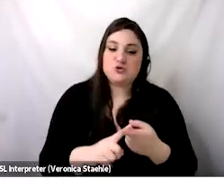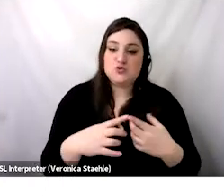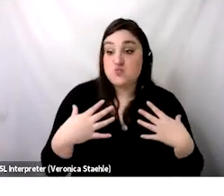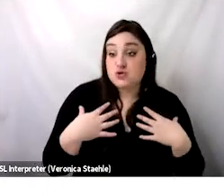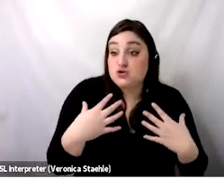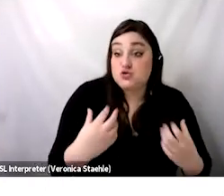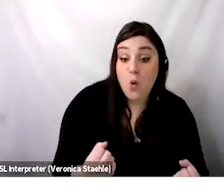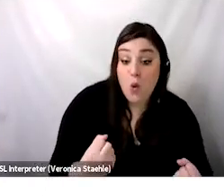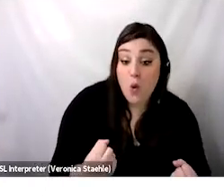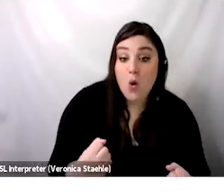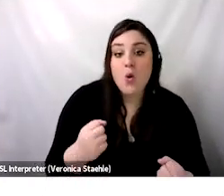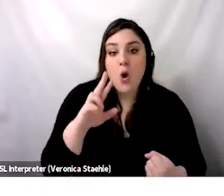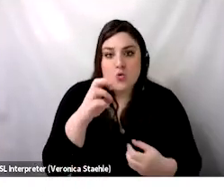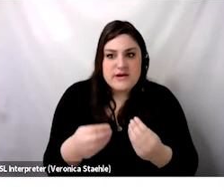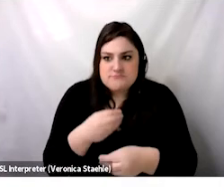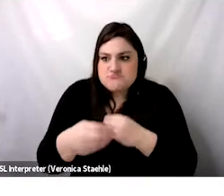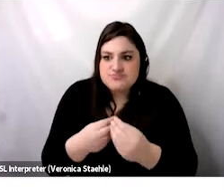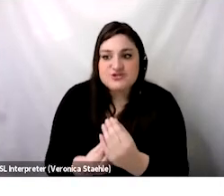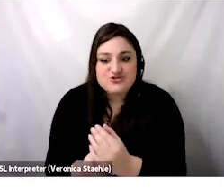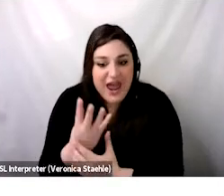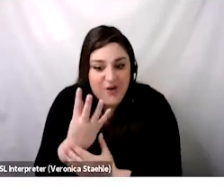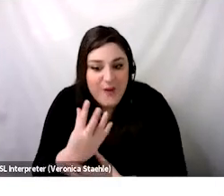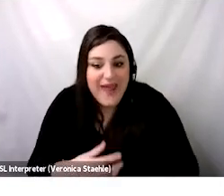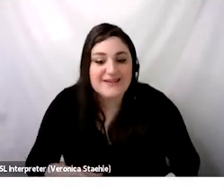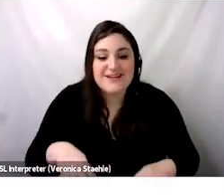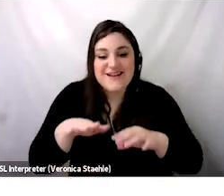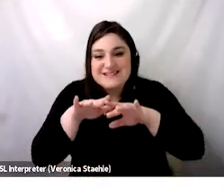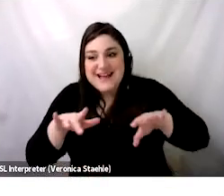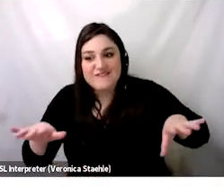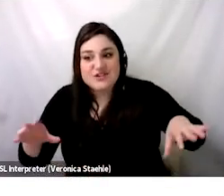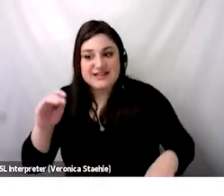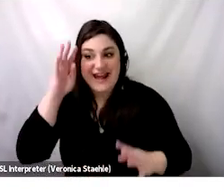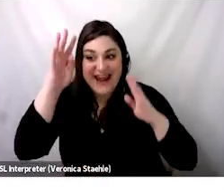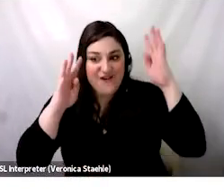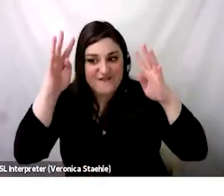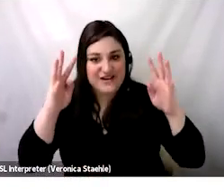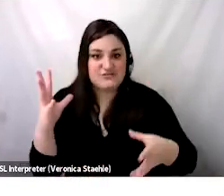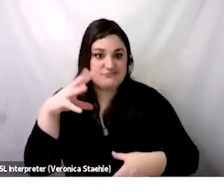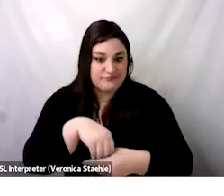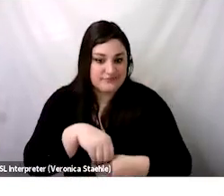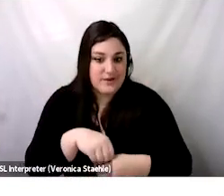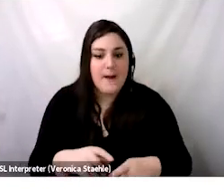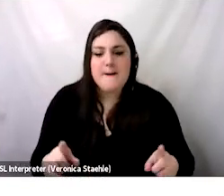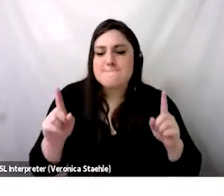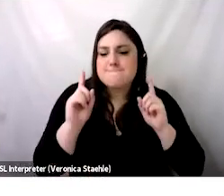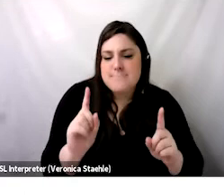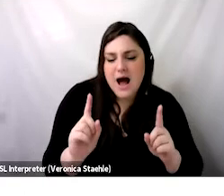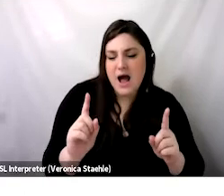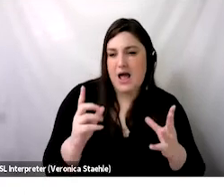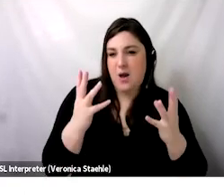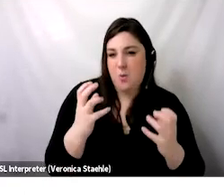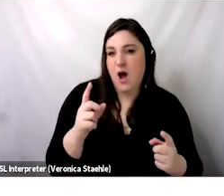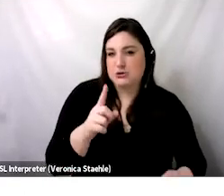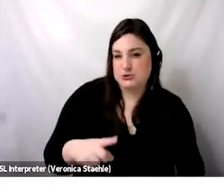and innovate. However, I want people to think that growing organically